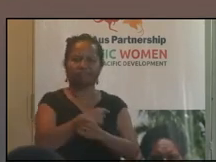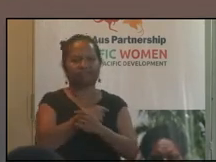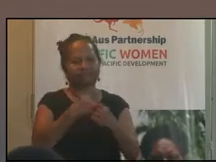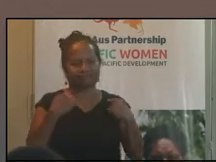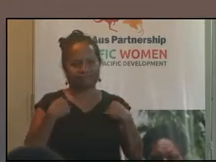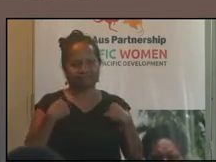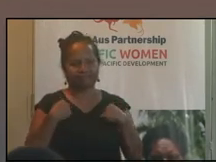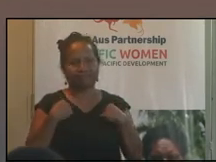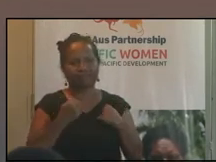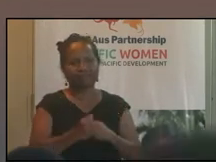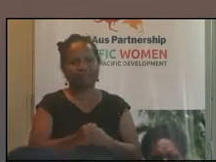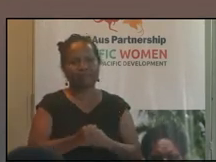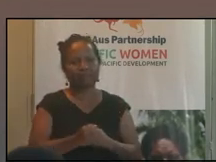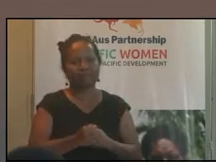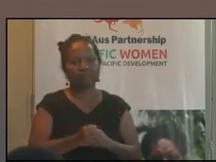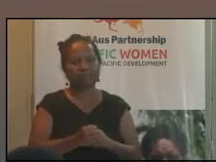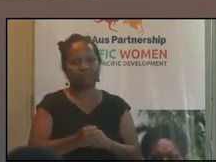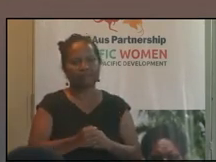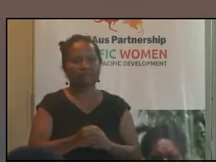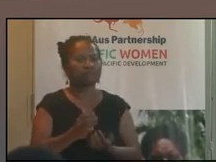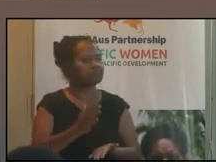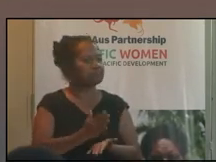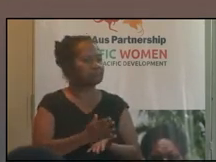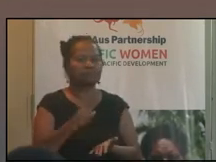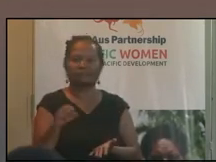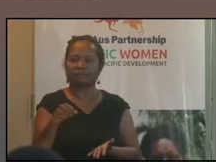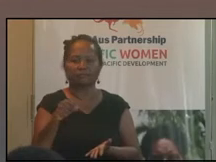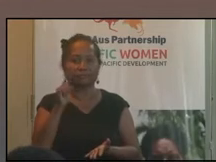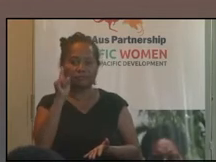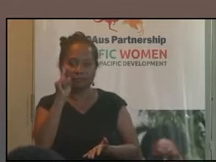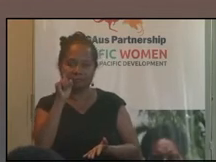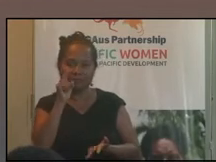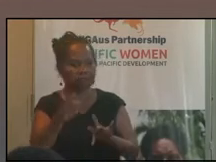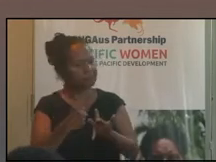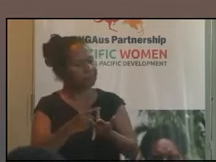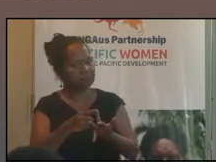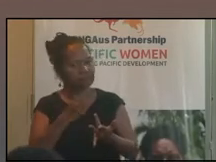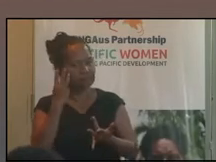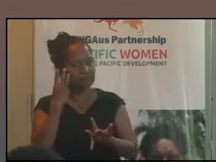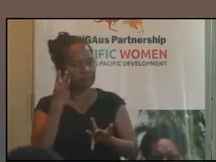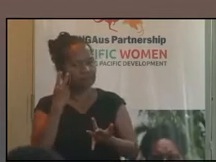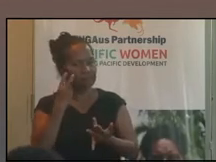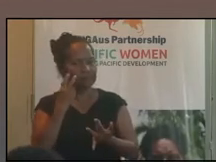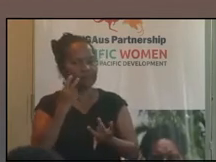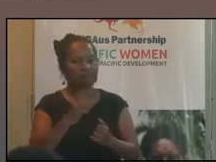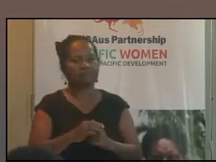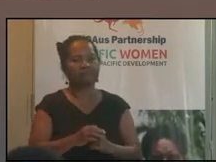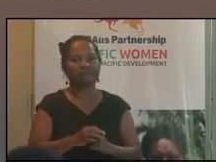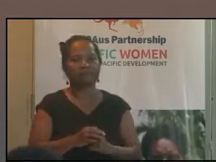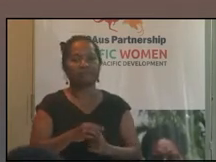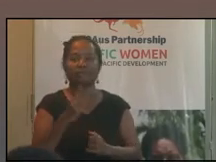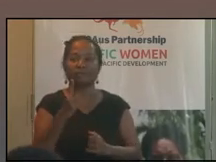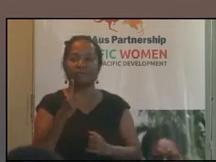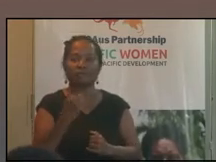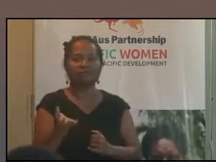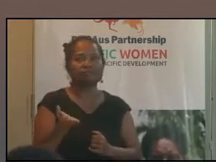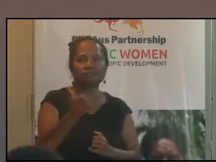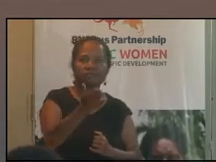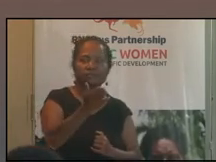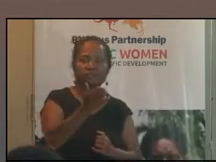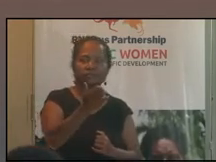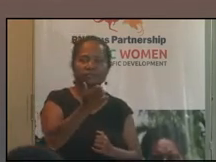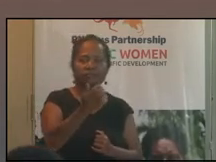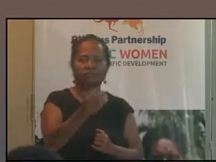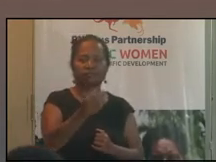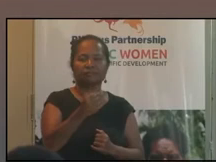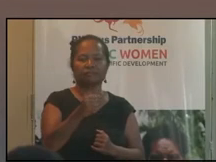that. We really don't want to see another woman getting on top of the other one, and as soon as one gets up there, that's